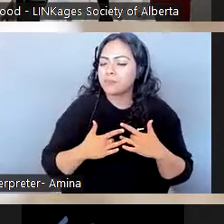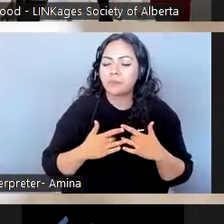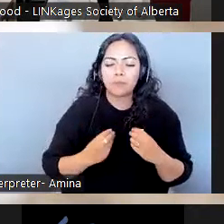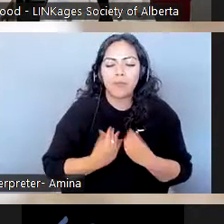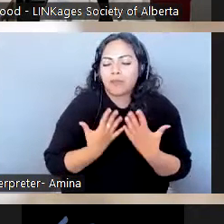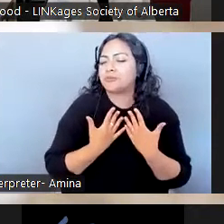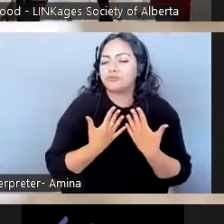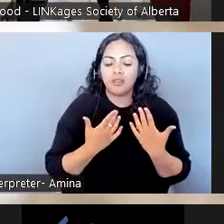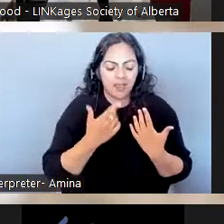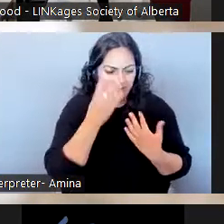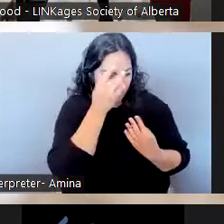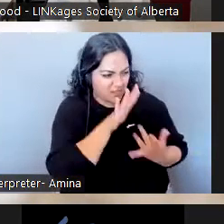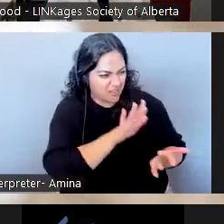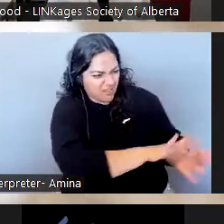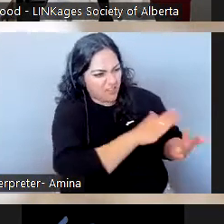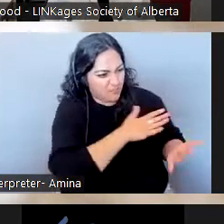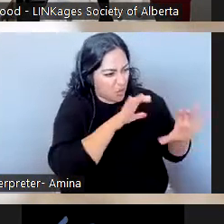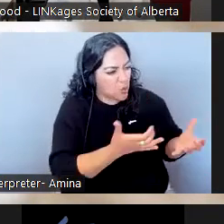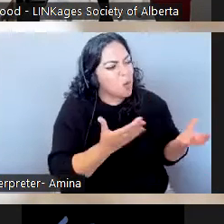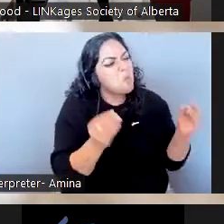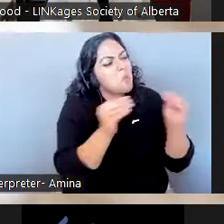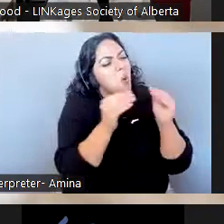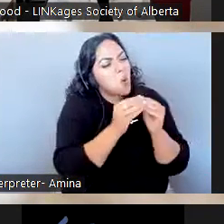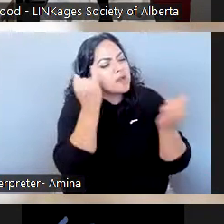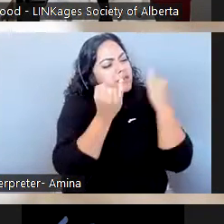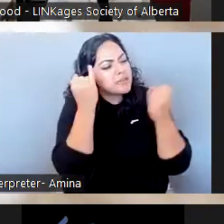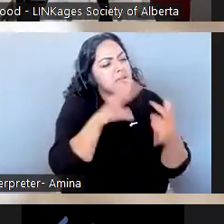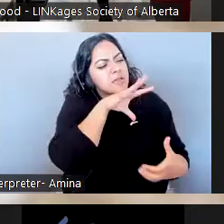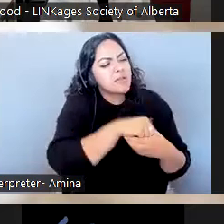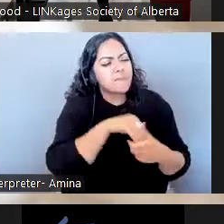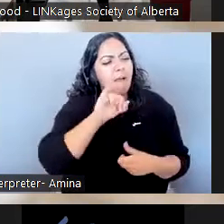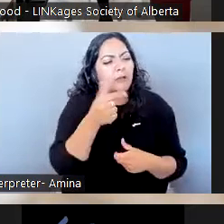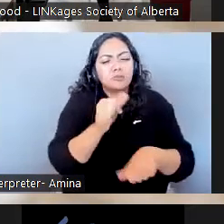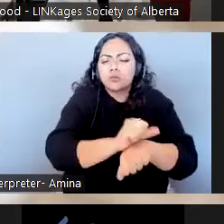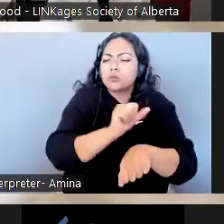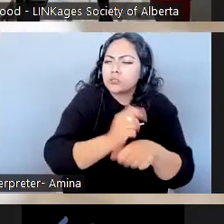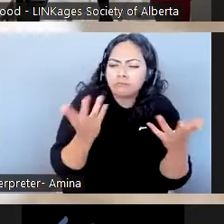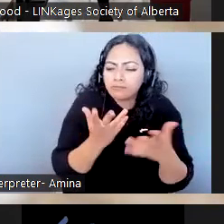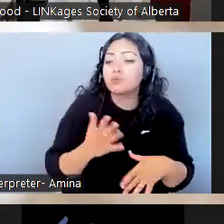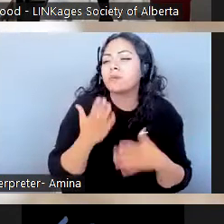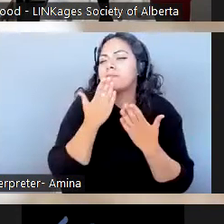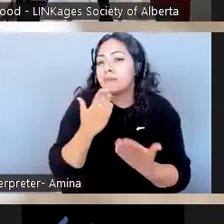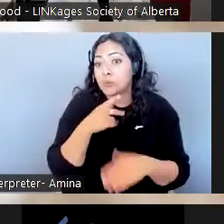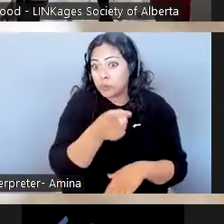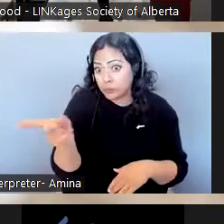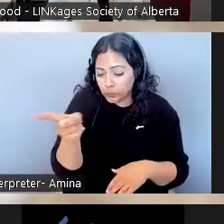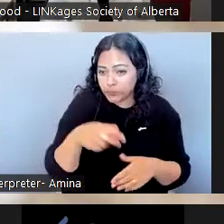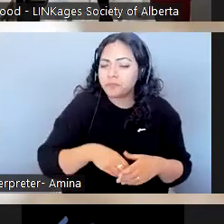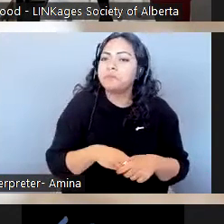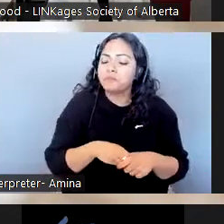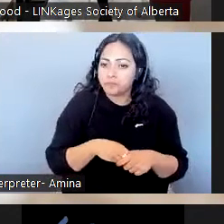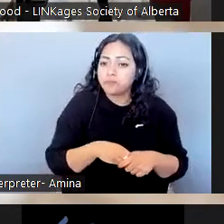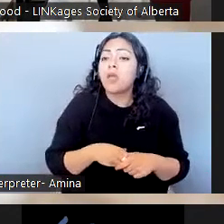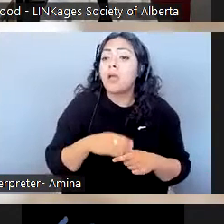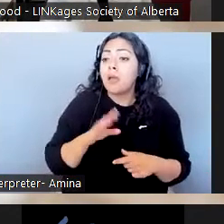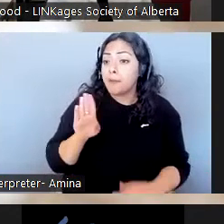own group and thinking, who else can we get involved in working in the intergenerational work? So I thank you all. I'm not sure if Benedict, if you